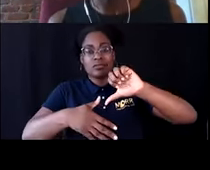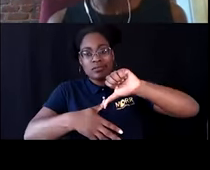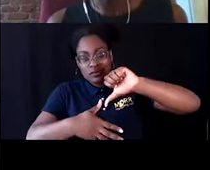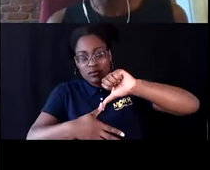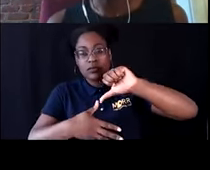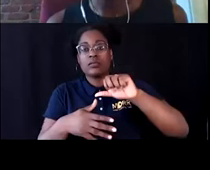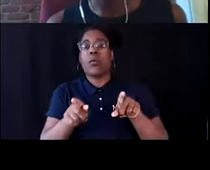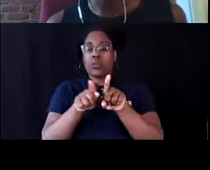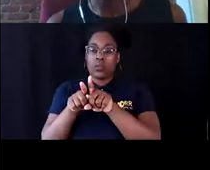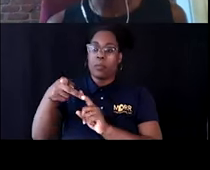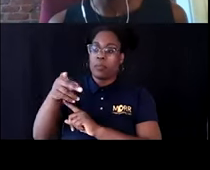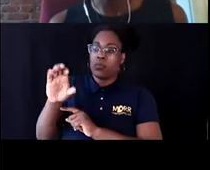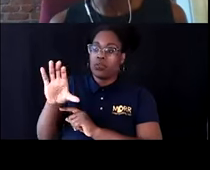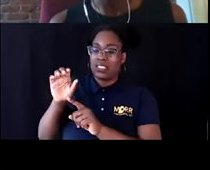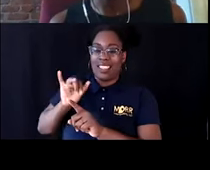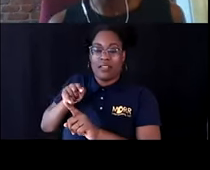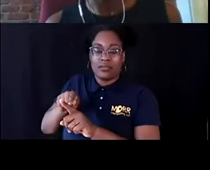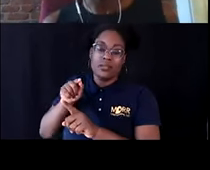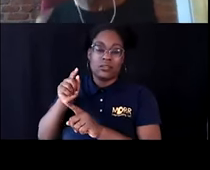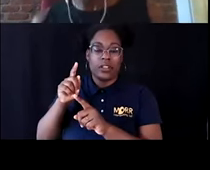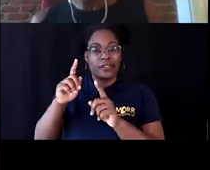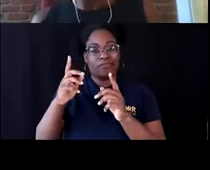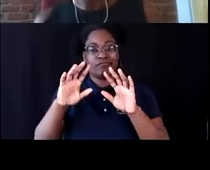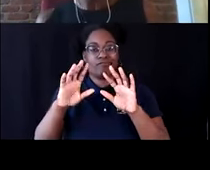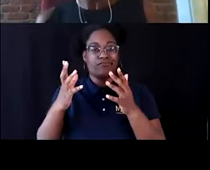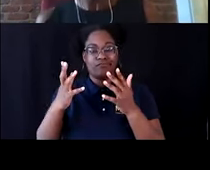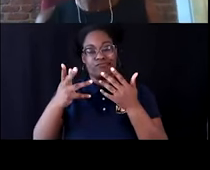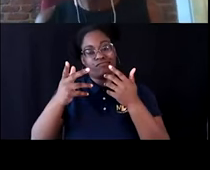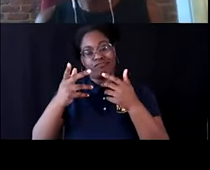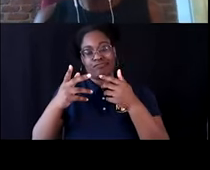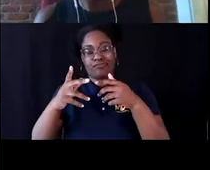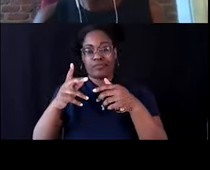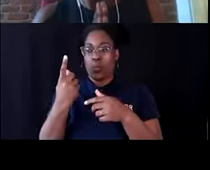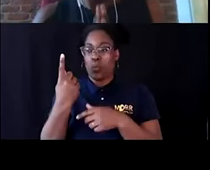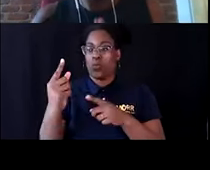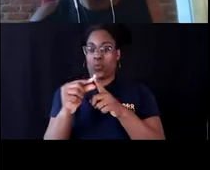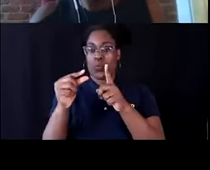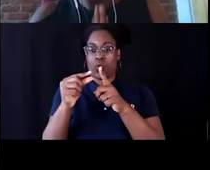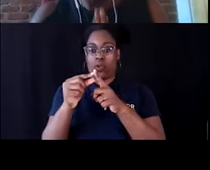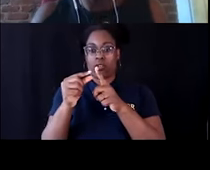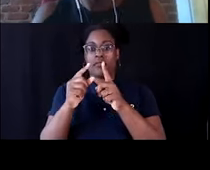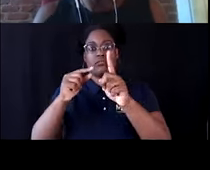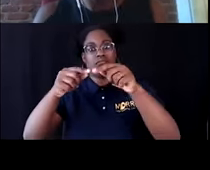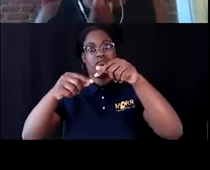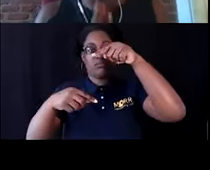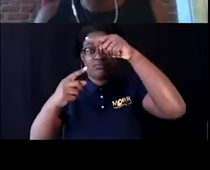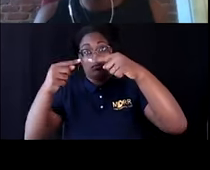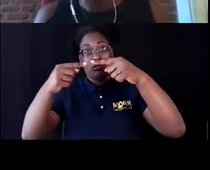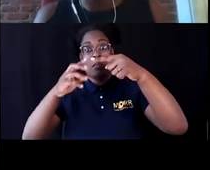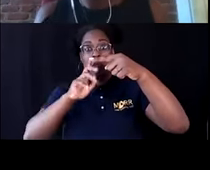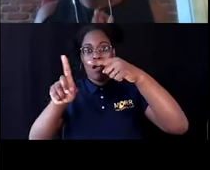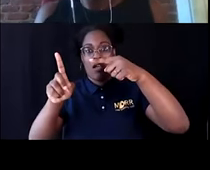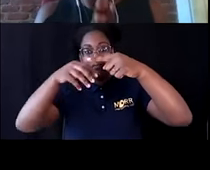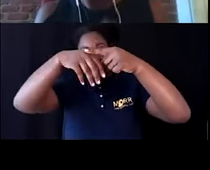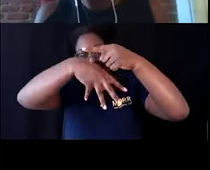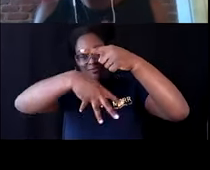term that we are often using for politics. And so the last one that I want to name here is ableism, that is not